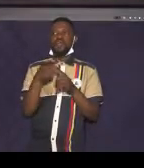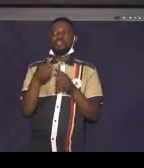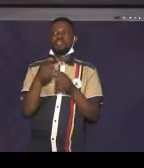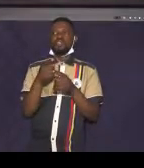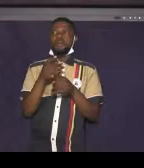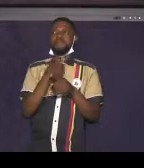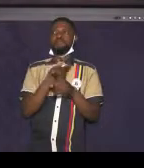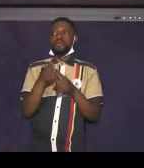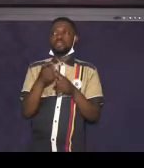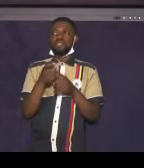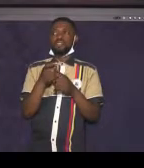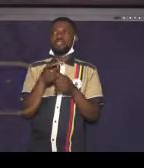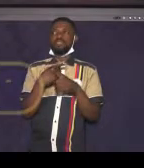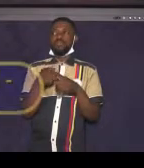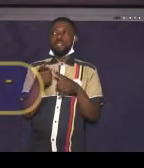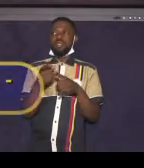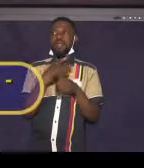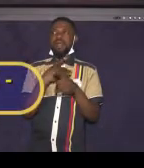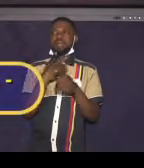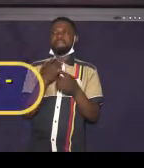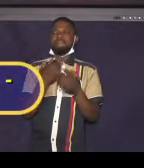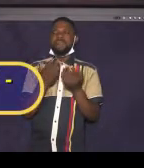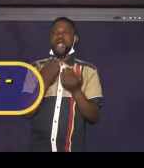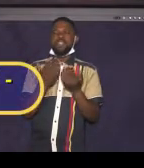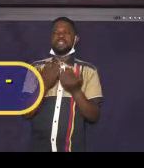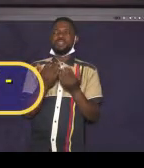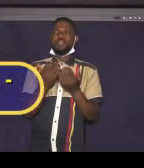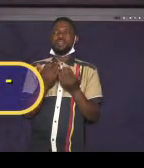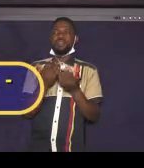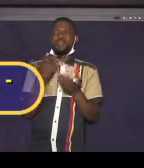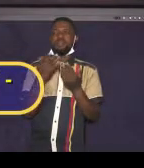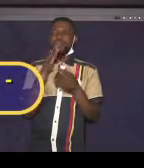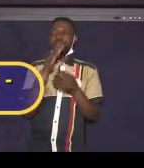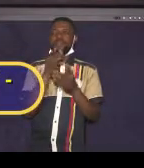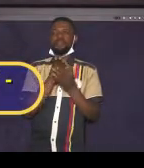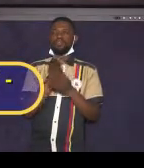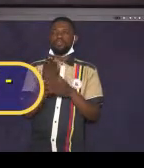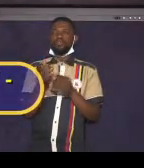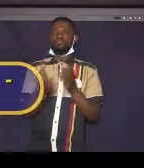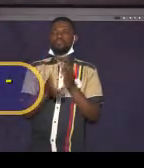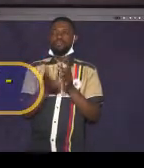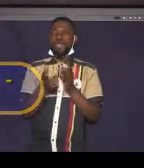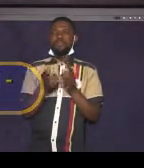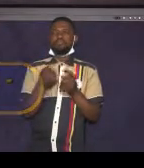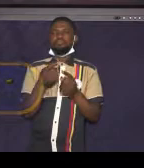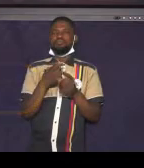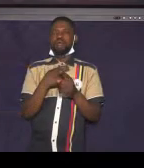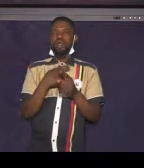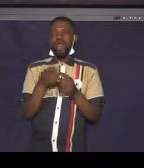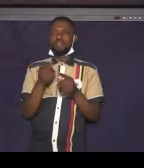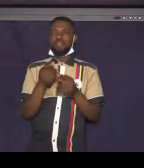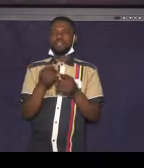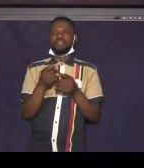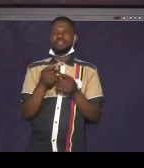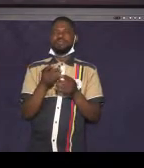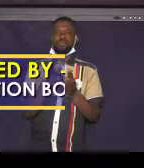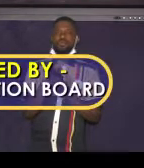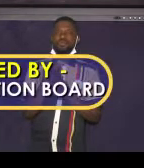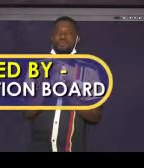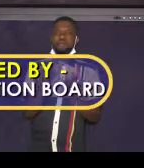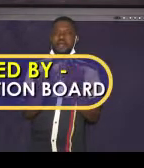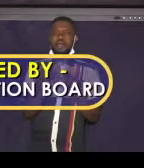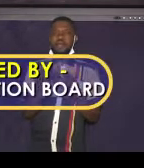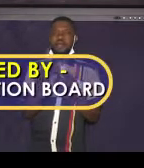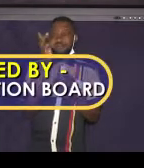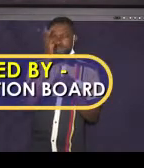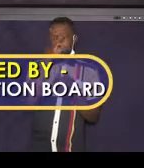cuts, bruises, sprains, burns, maybe through sharp object or through fire or carelessness. We